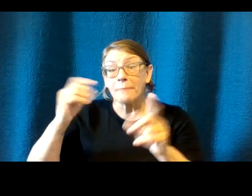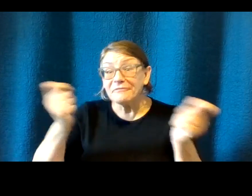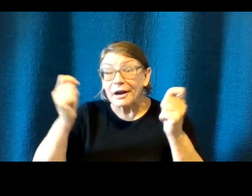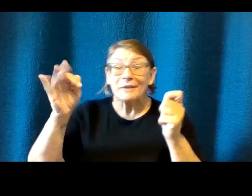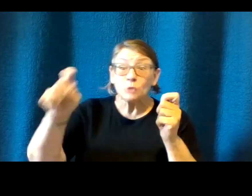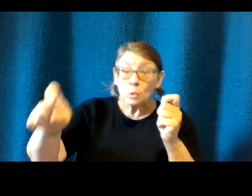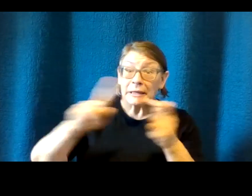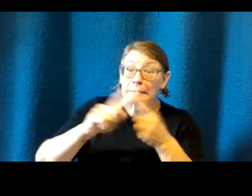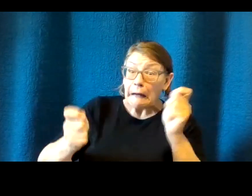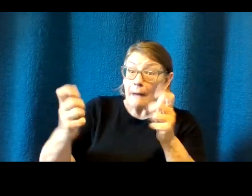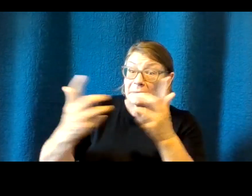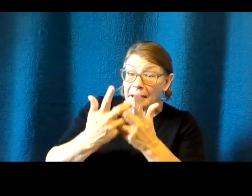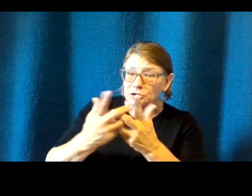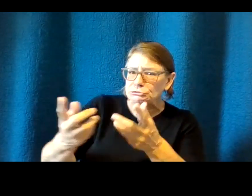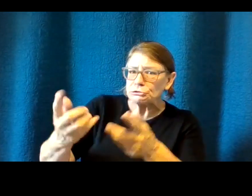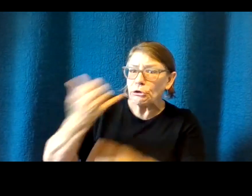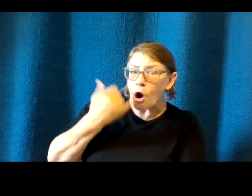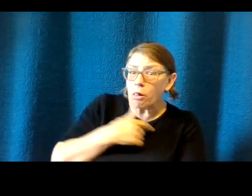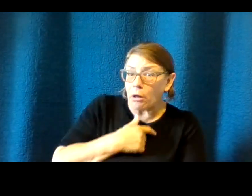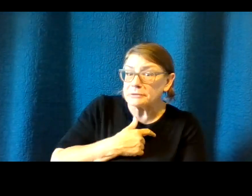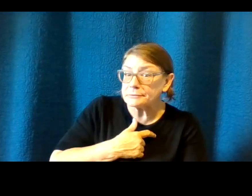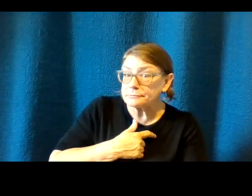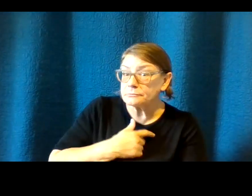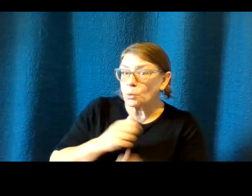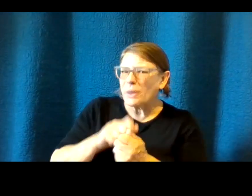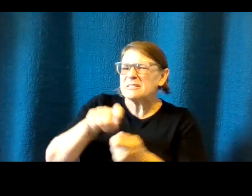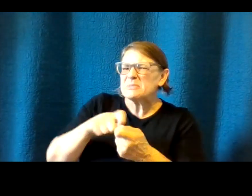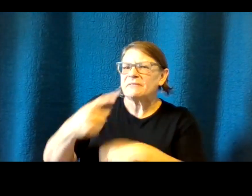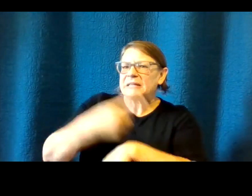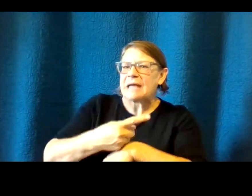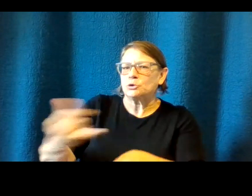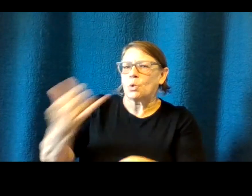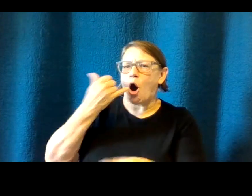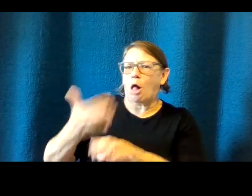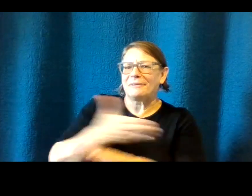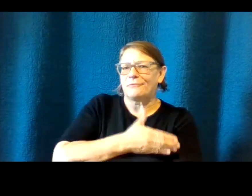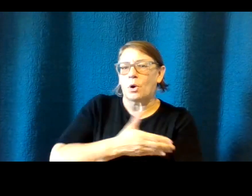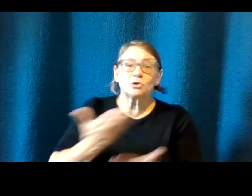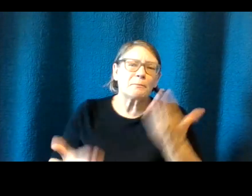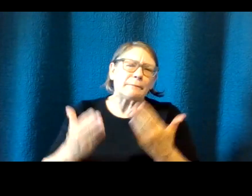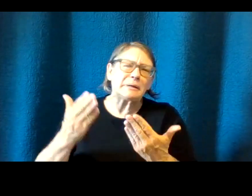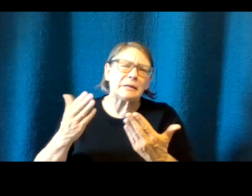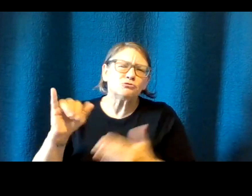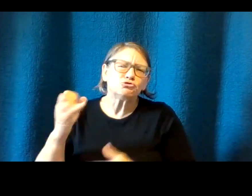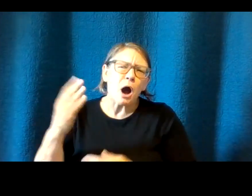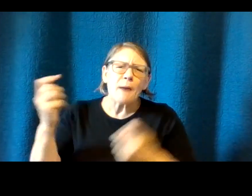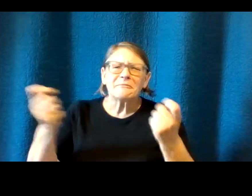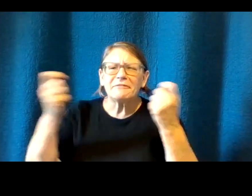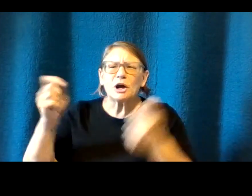accommodations, and have a date on there. So if the job fair is, July 1st, if anybody needs